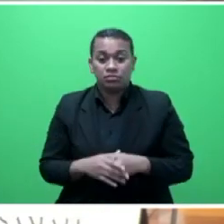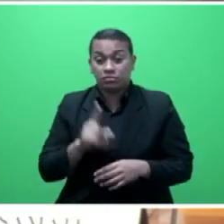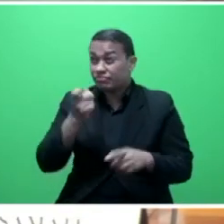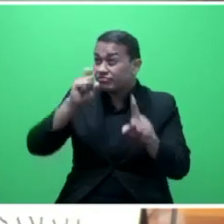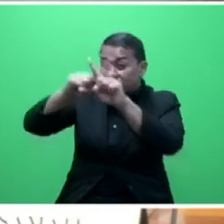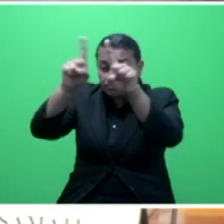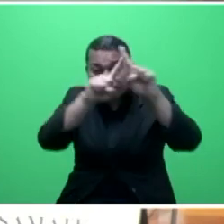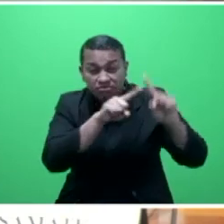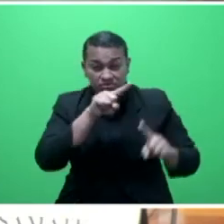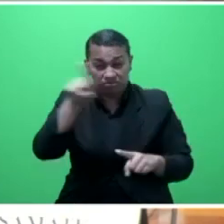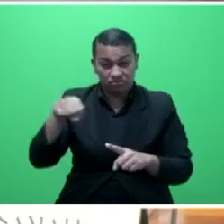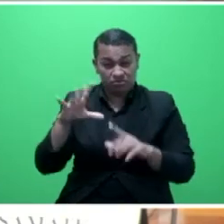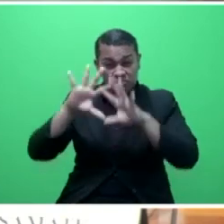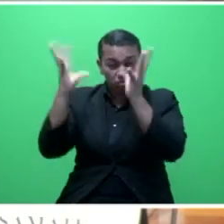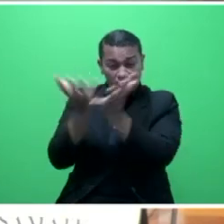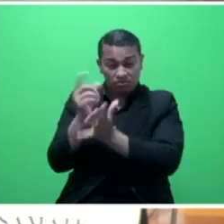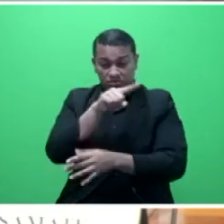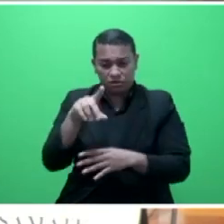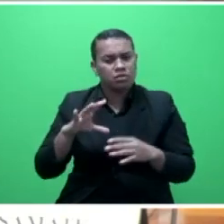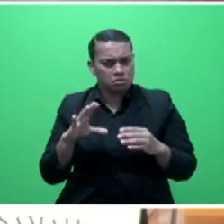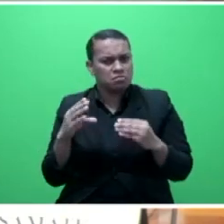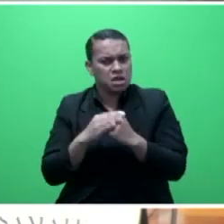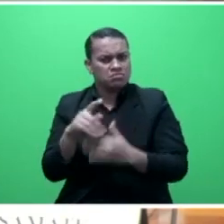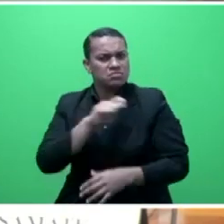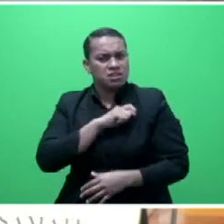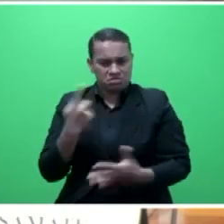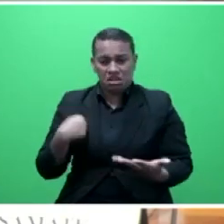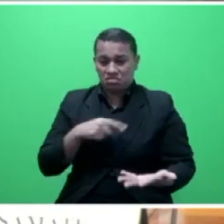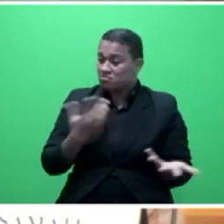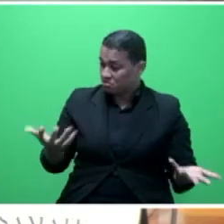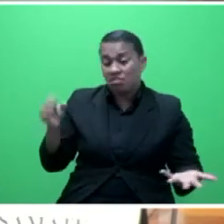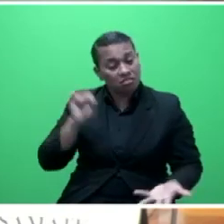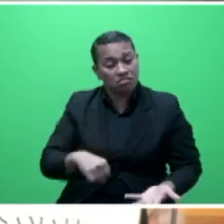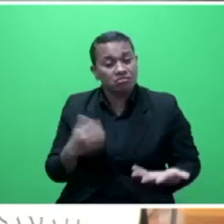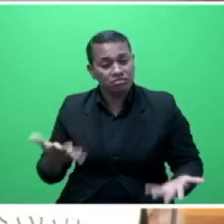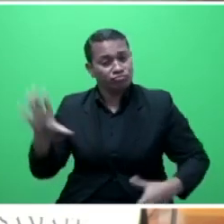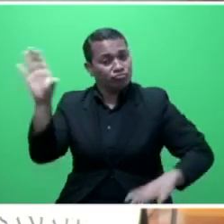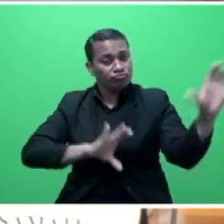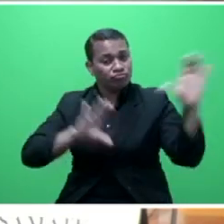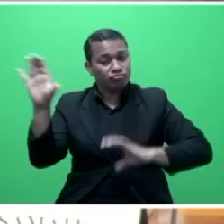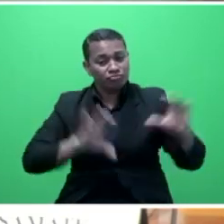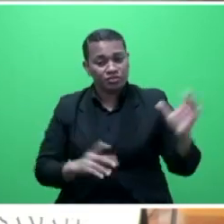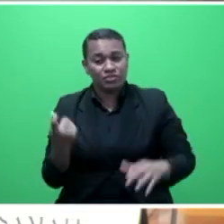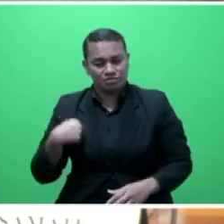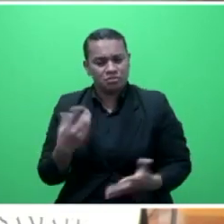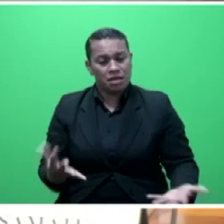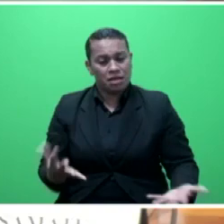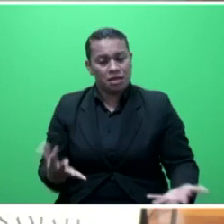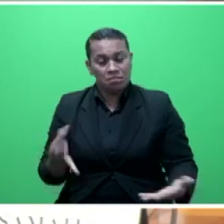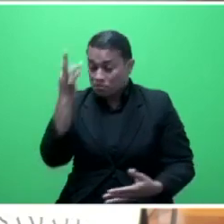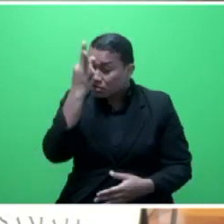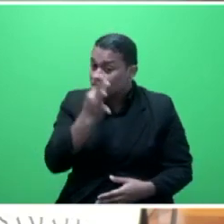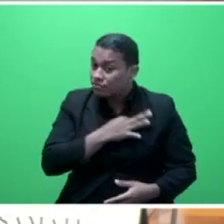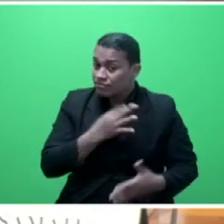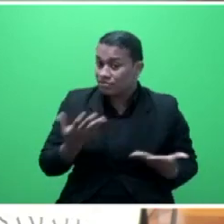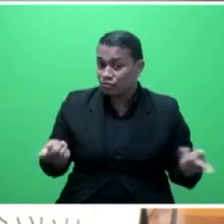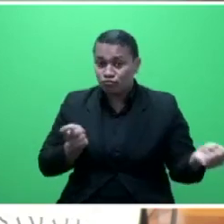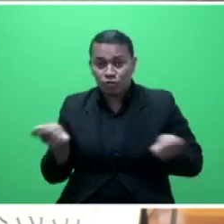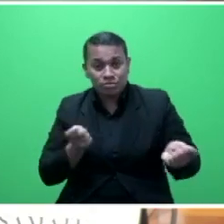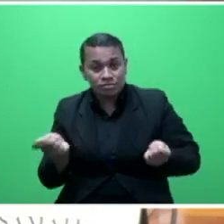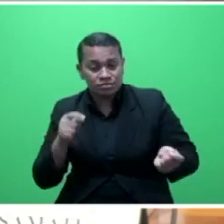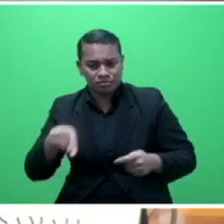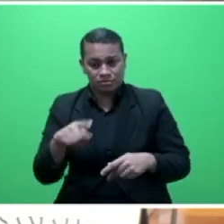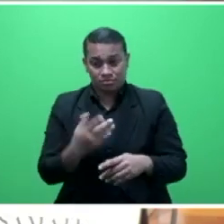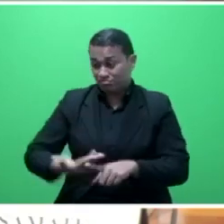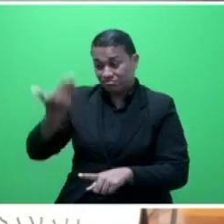banks, have a good reason to place faith in Fiji's financial management. From last year, Fiji set out on a path of